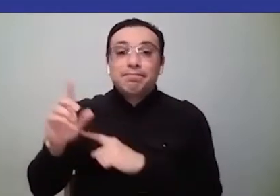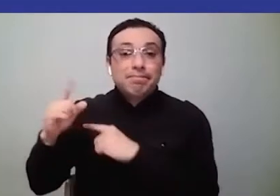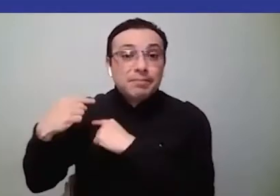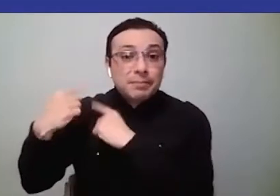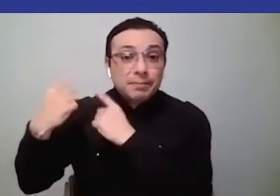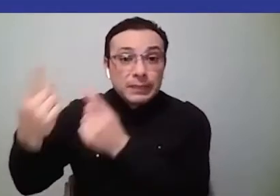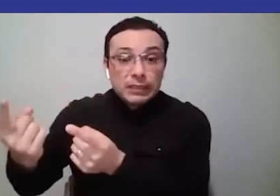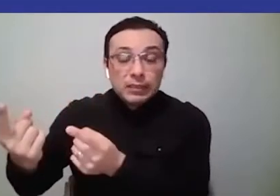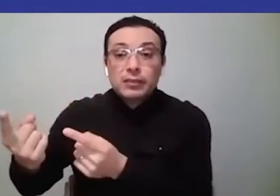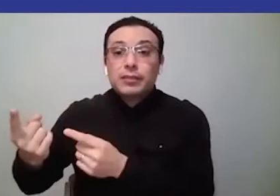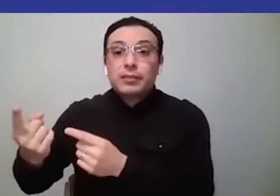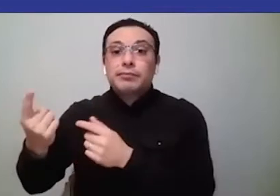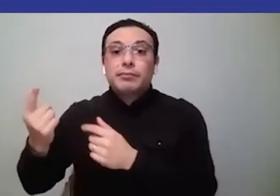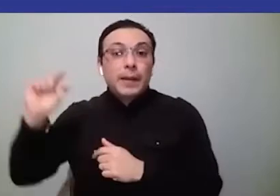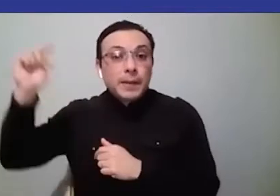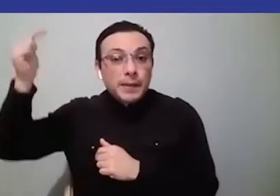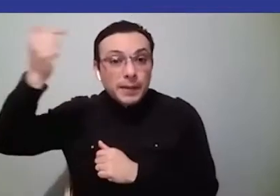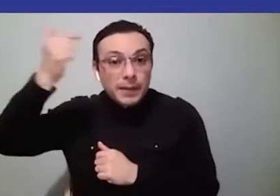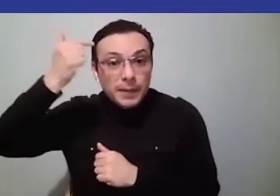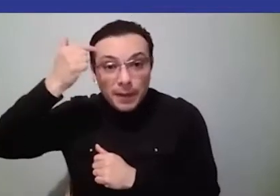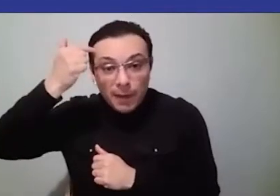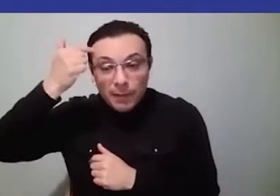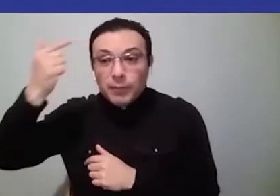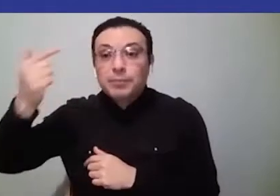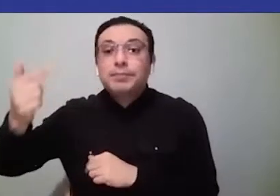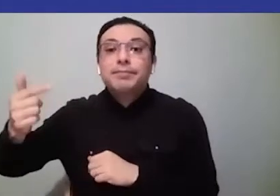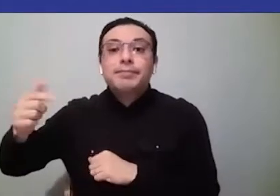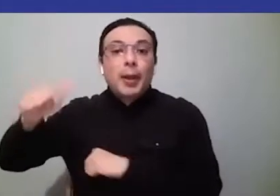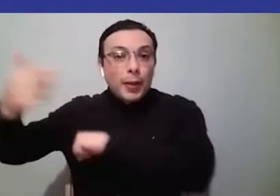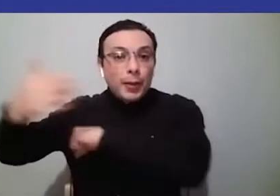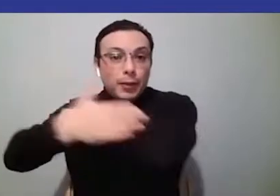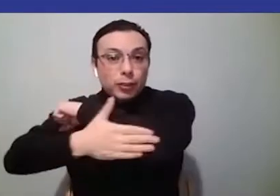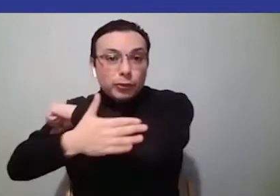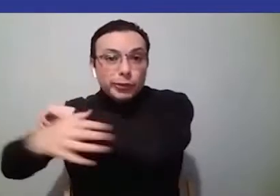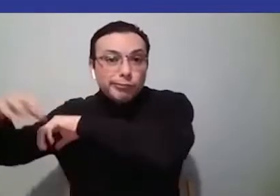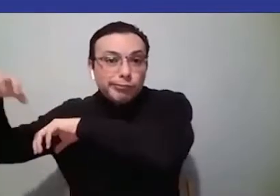there's specific things to counter and to